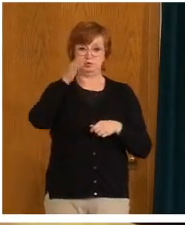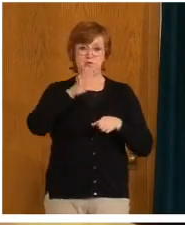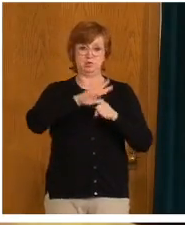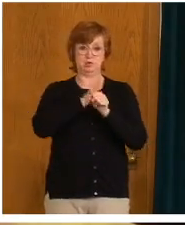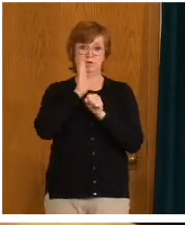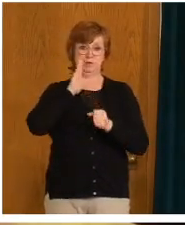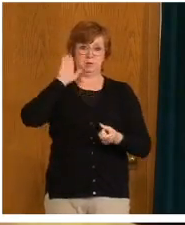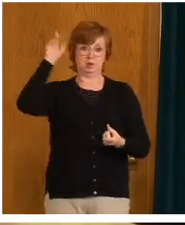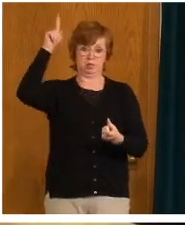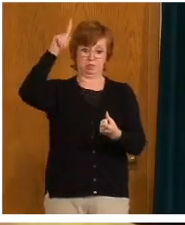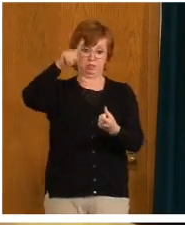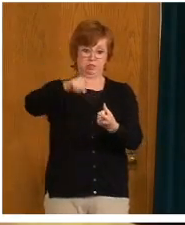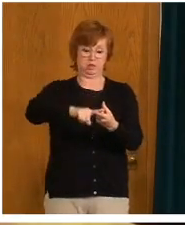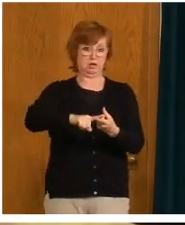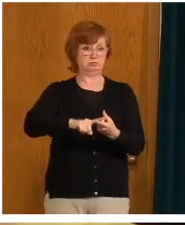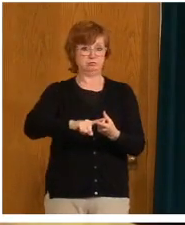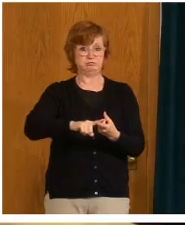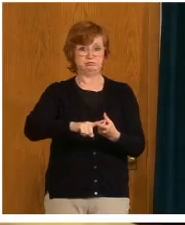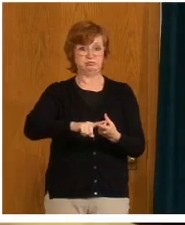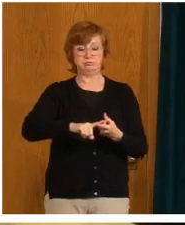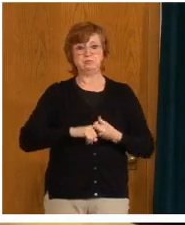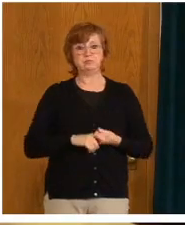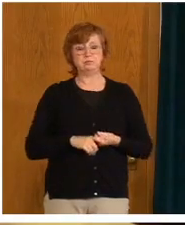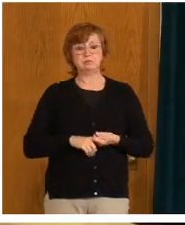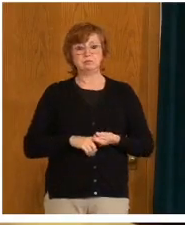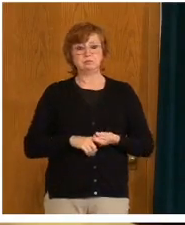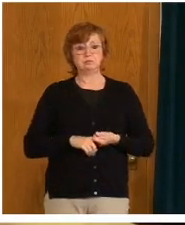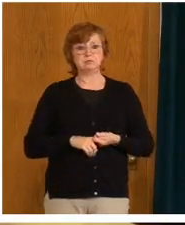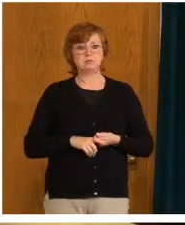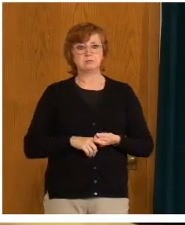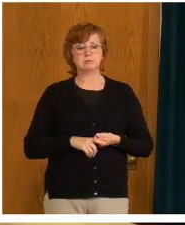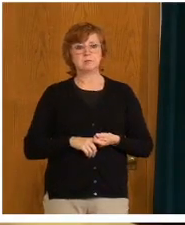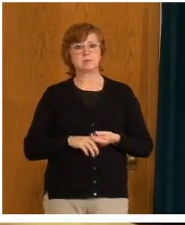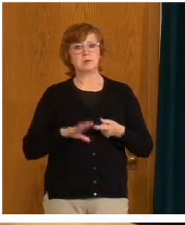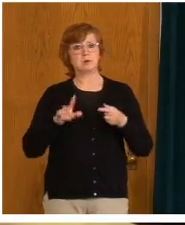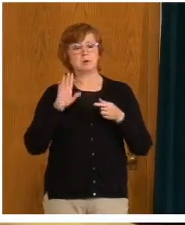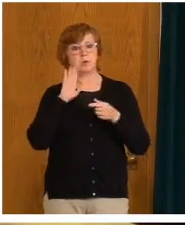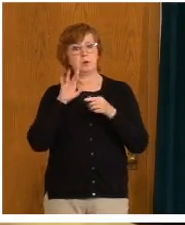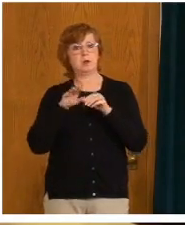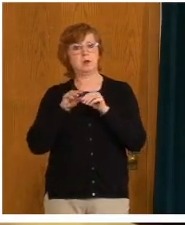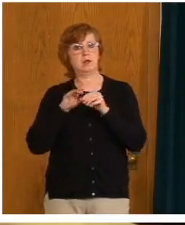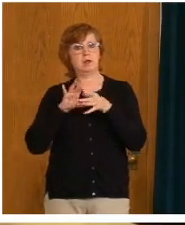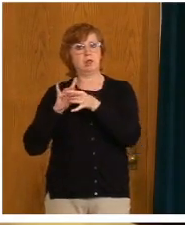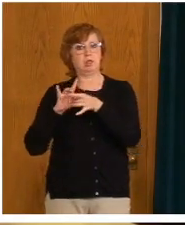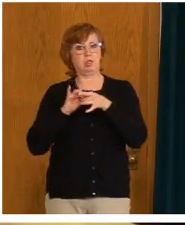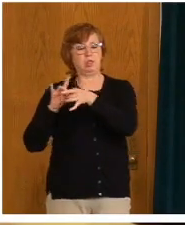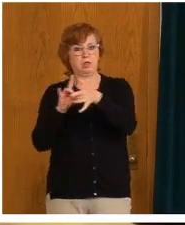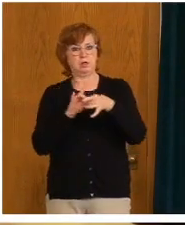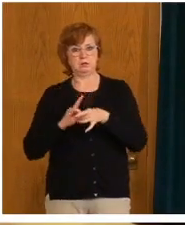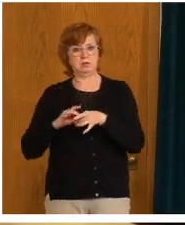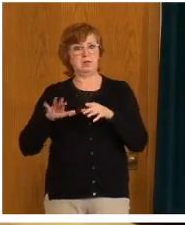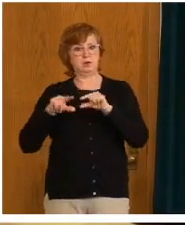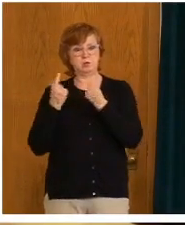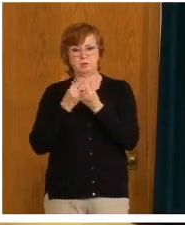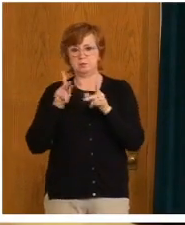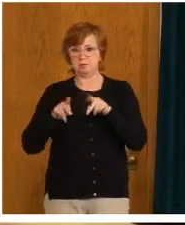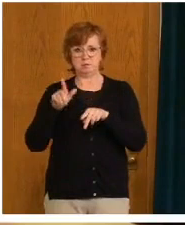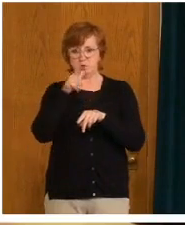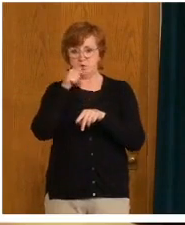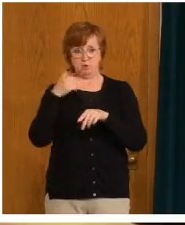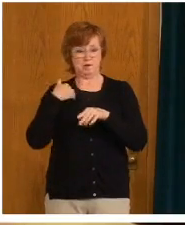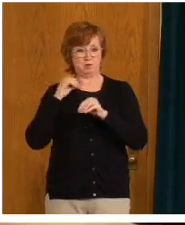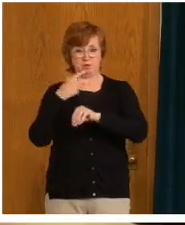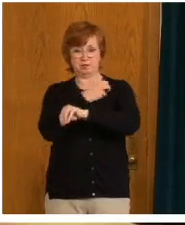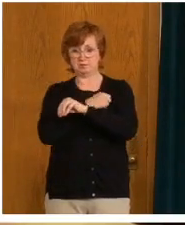to circulate, most potentially in those that are not vaccinated. And now I'm asking you